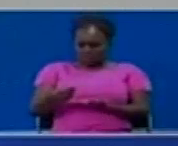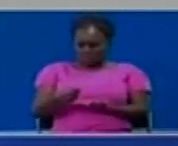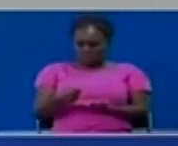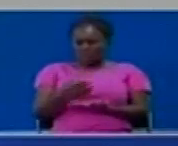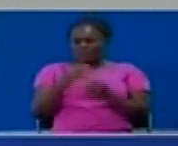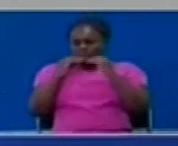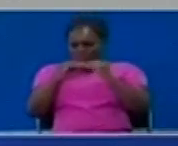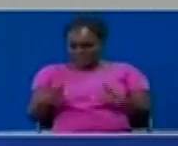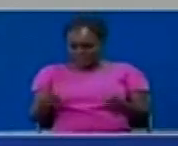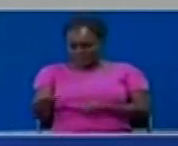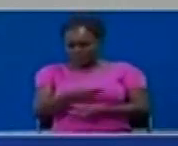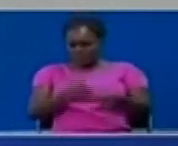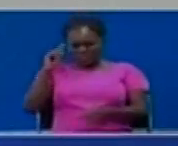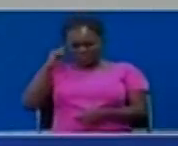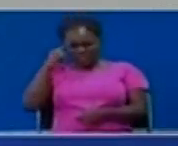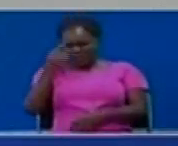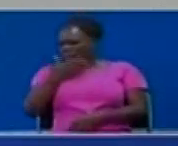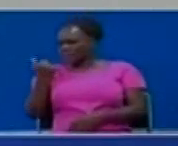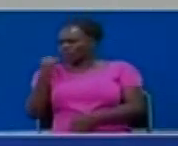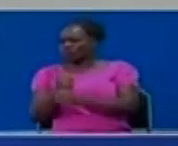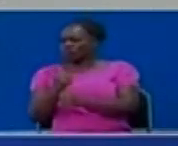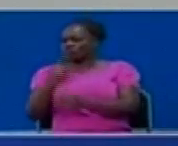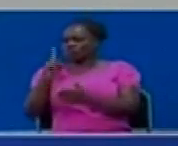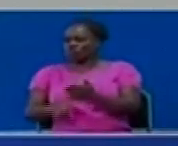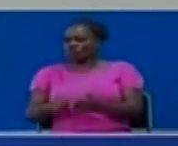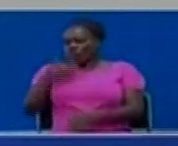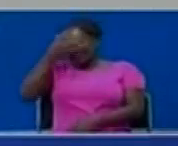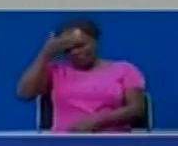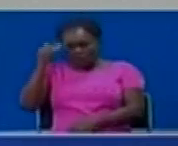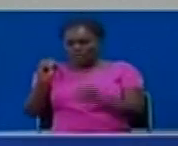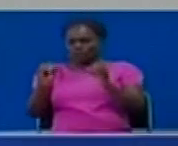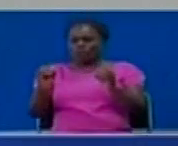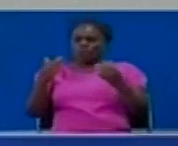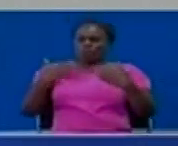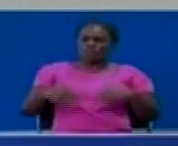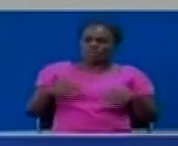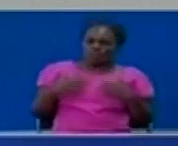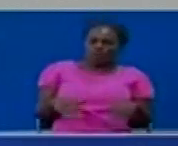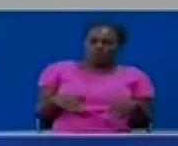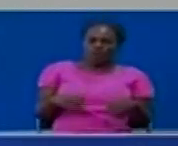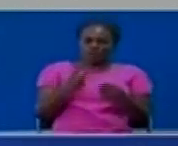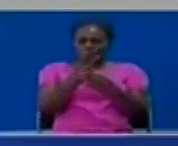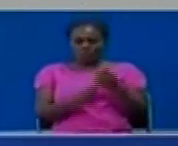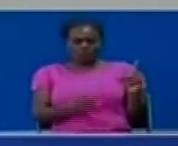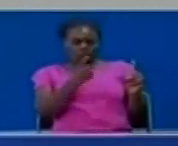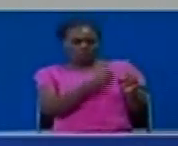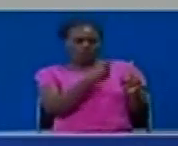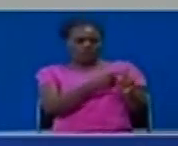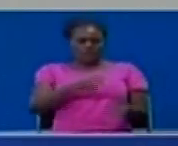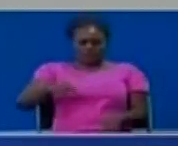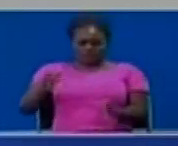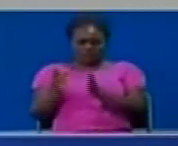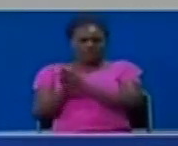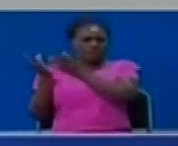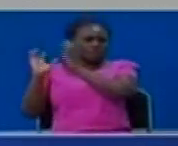and blessings, we thought that the best thing to do was not to forget our brothers and sisters, both in Kwale County and Kilifi County,